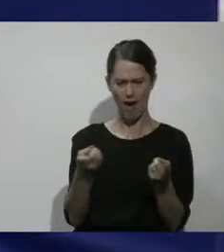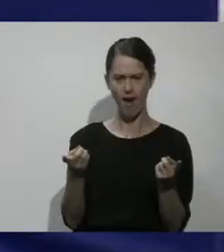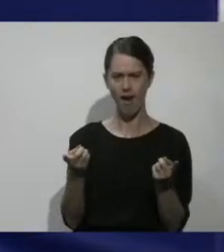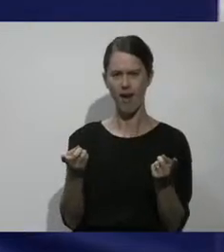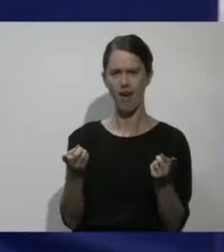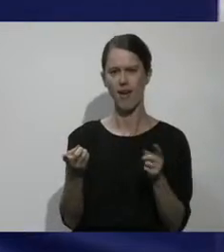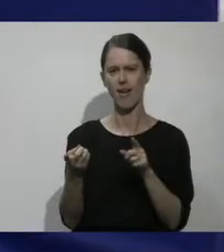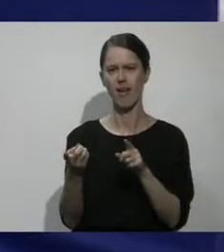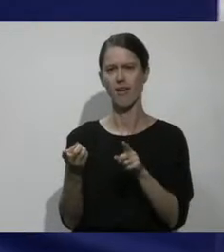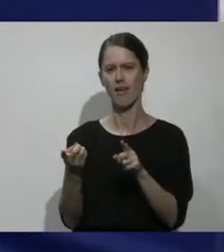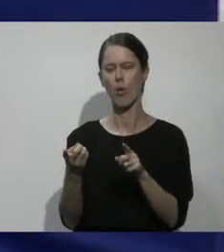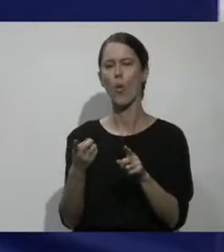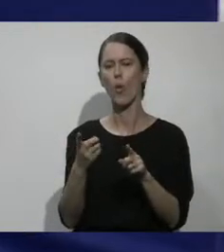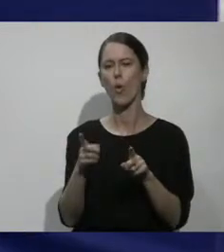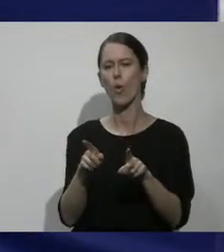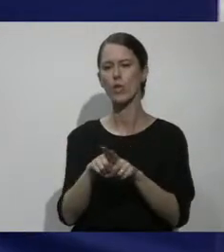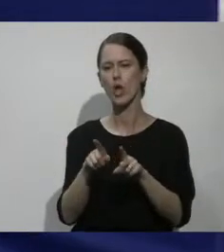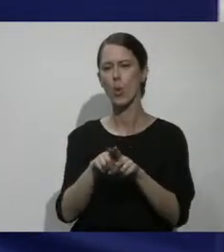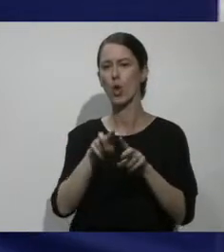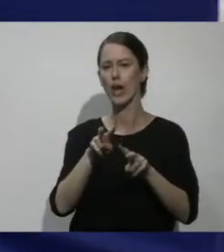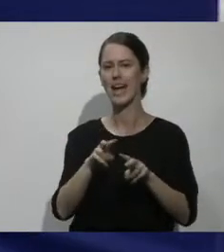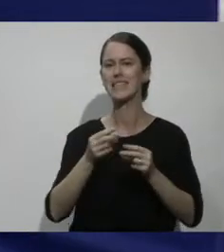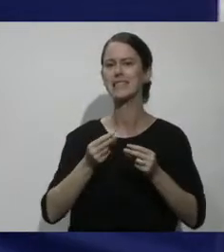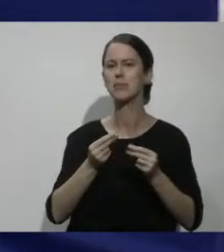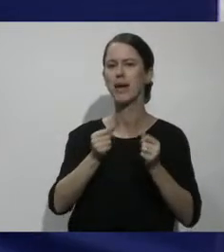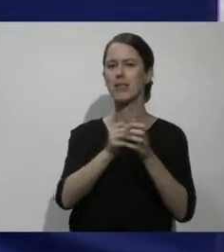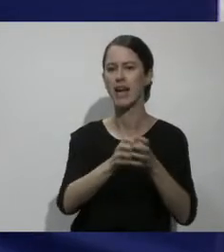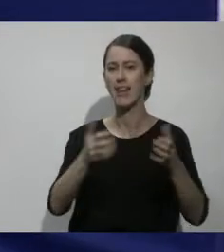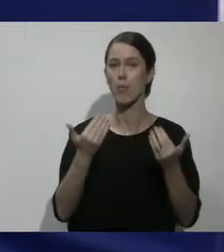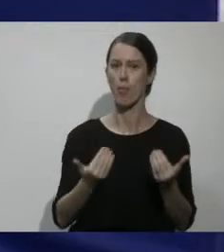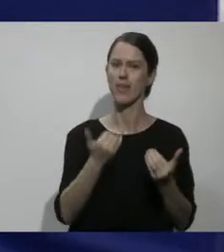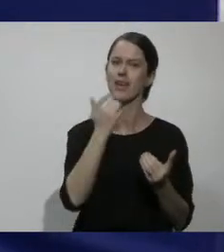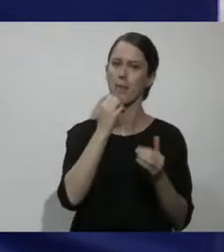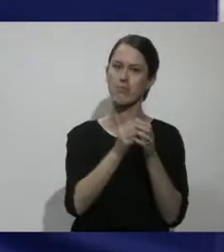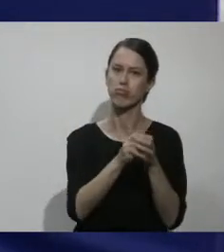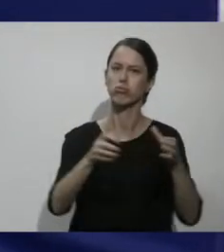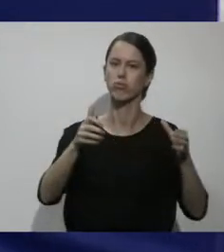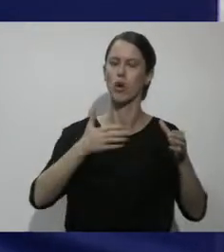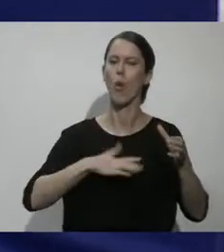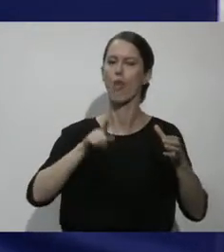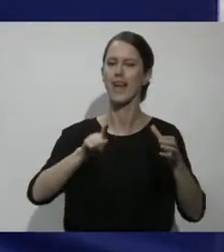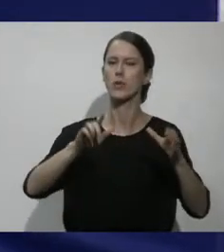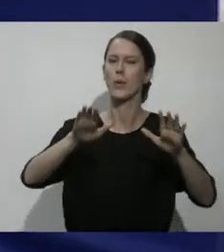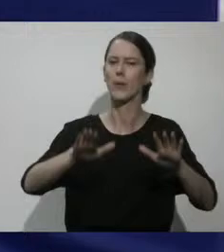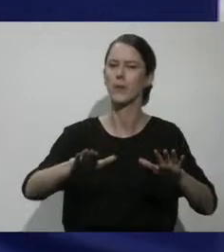be looking for the rate of growth. We're growing quite quickly at the moment. We'll want to see that level off.